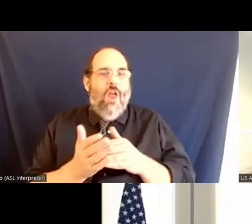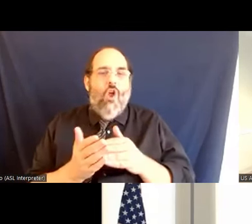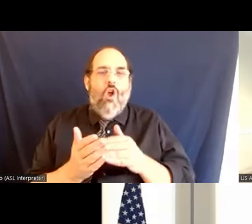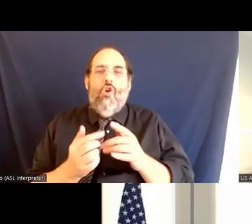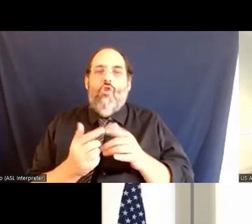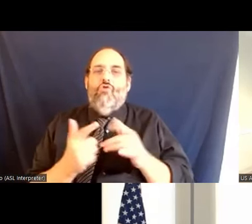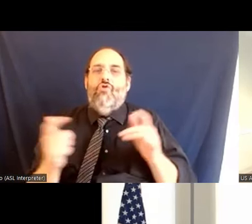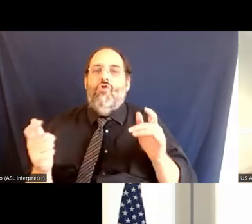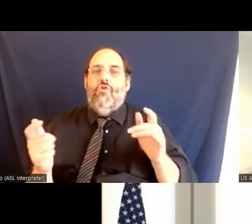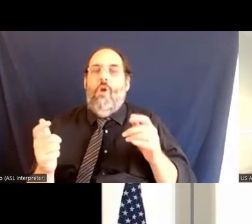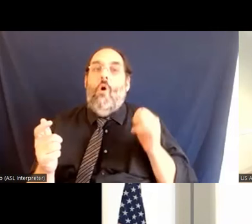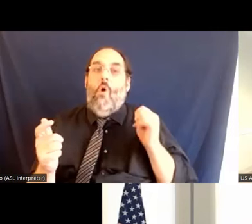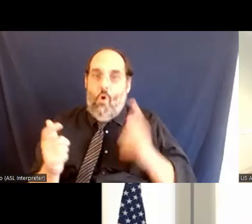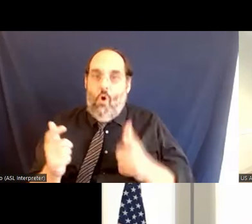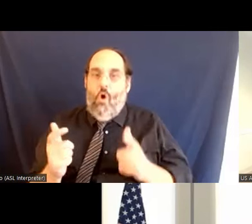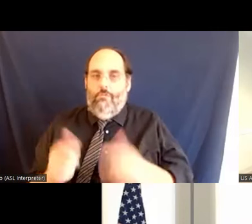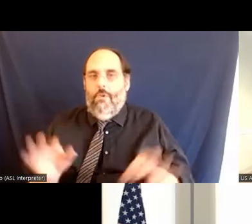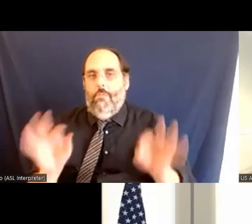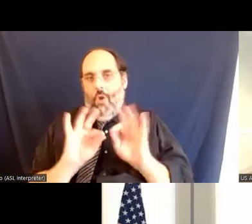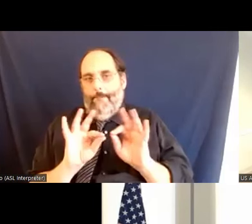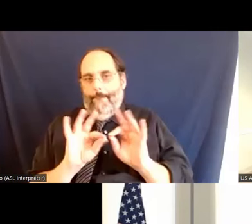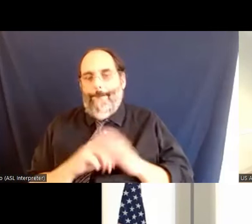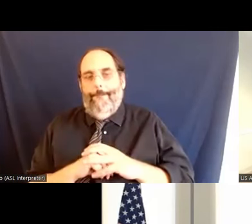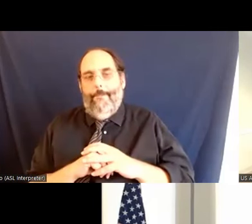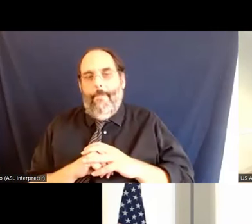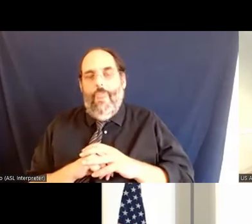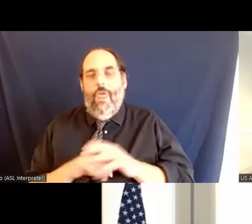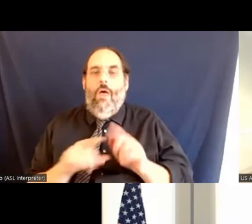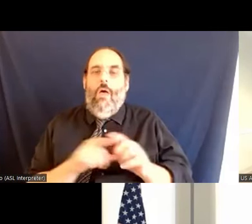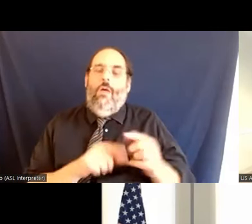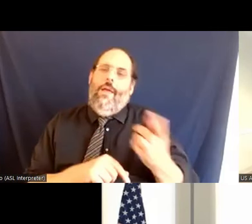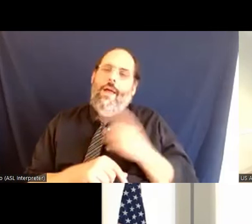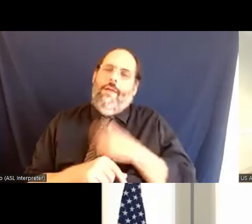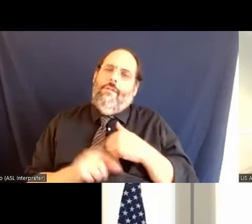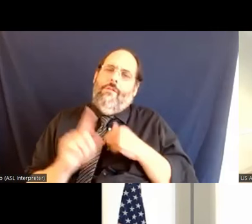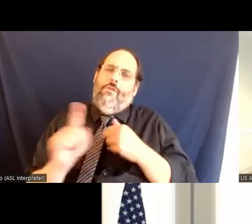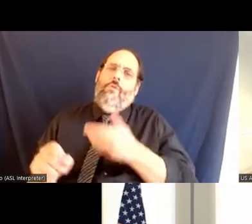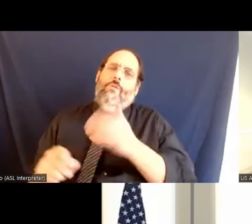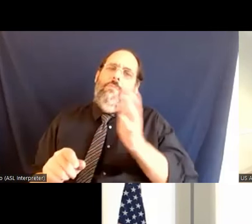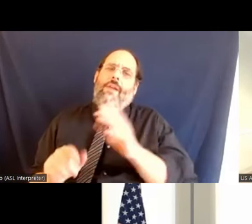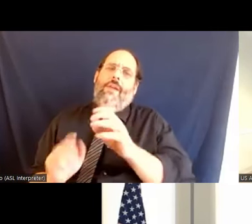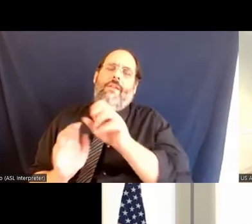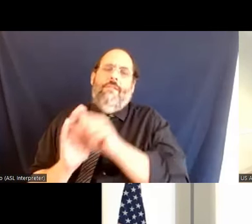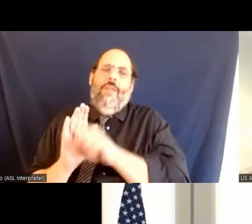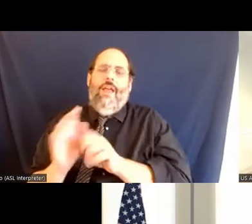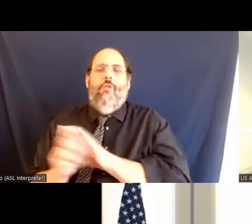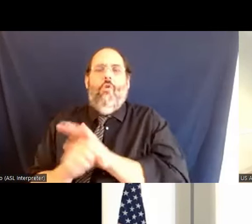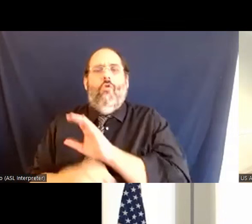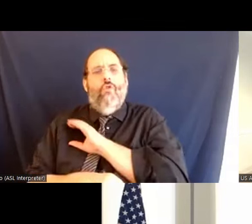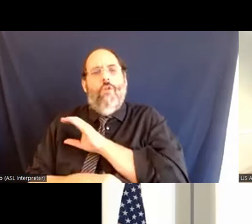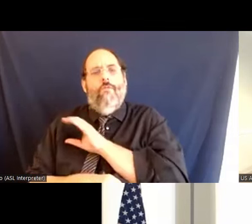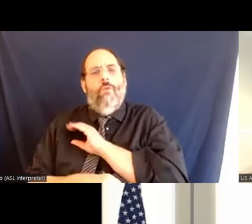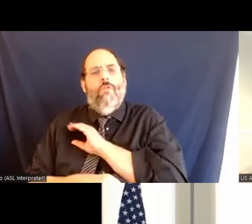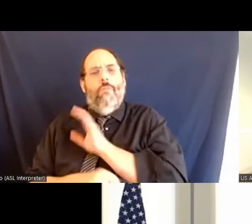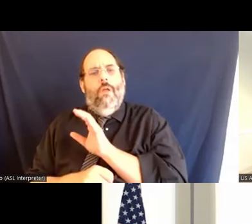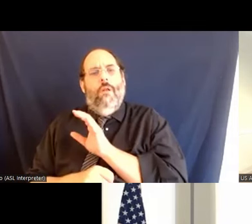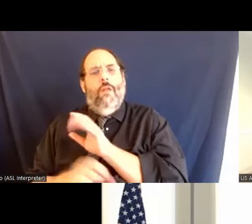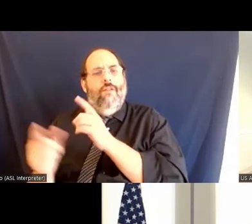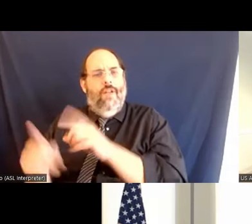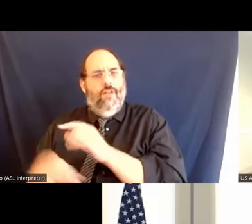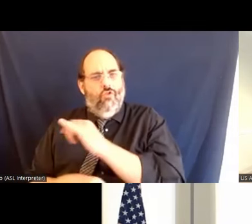were worthwhile. And we were also asked to speak at state and local law enforcement partners